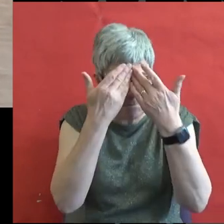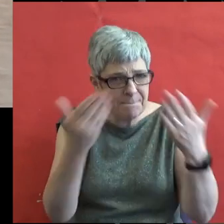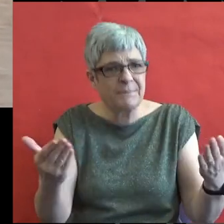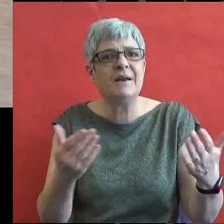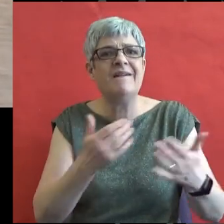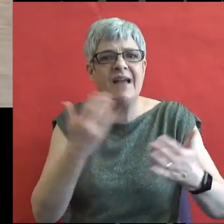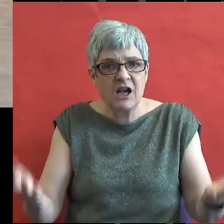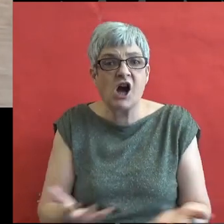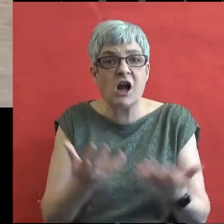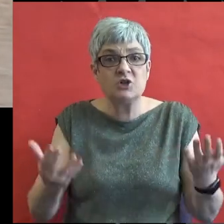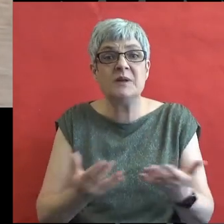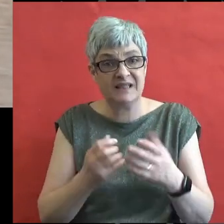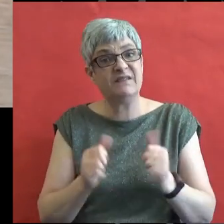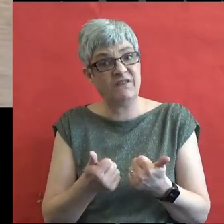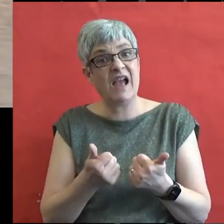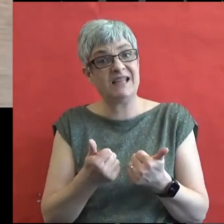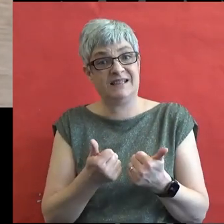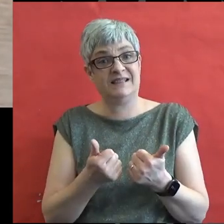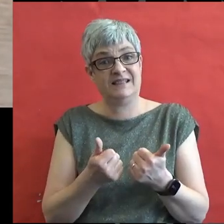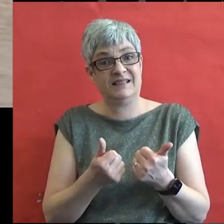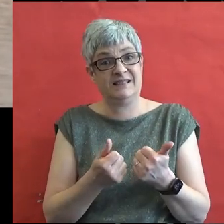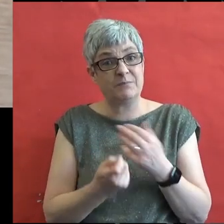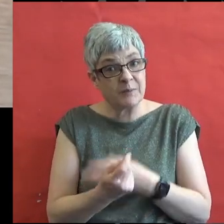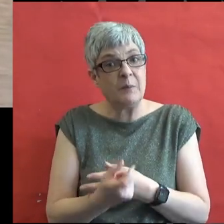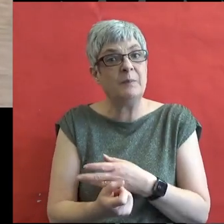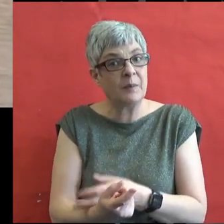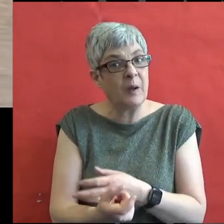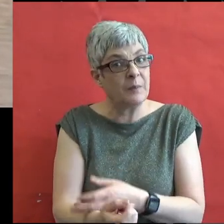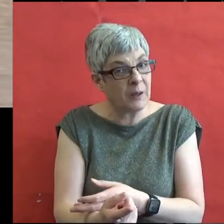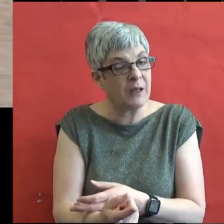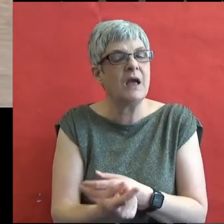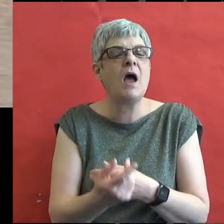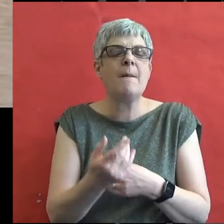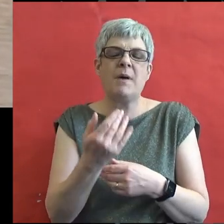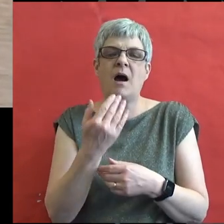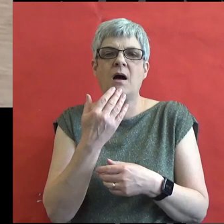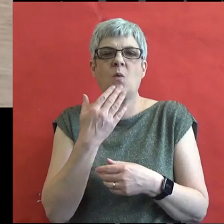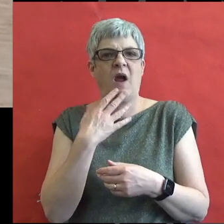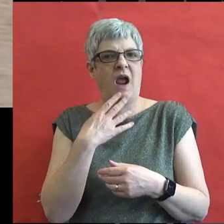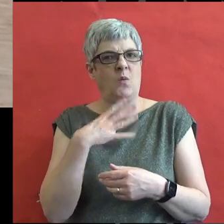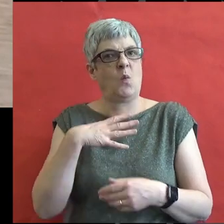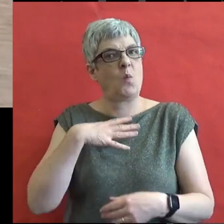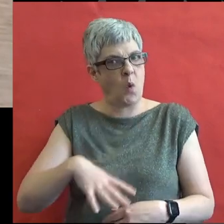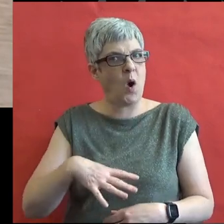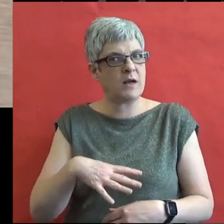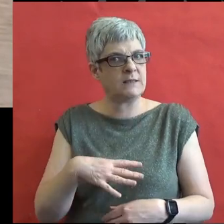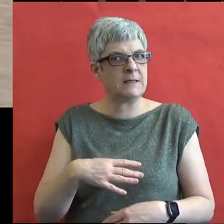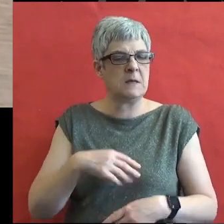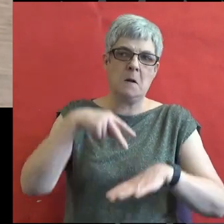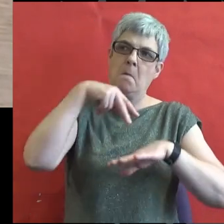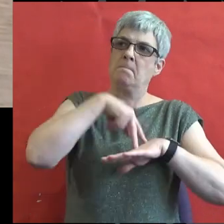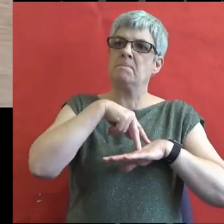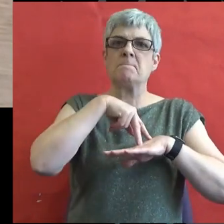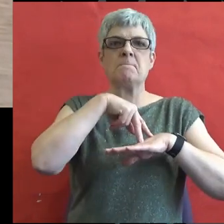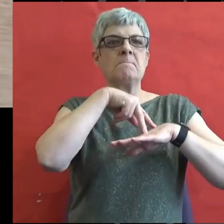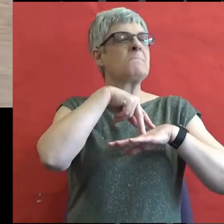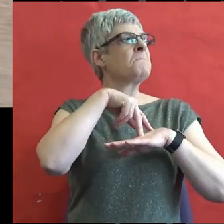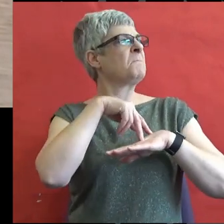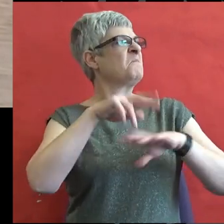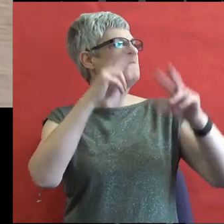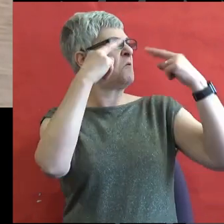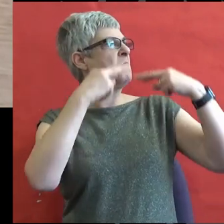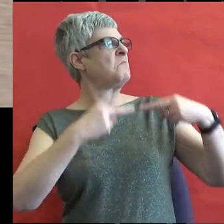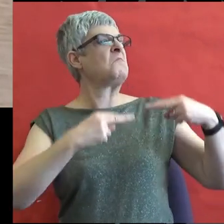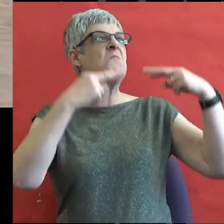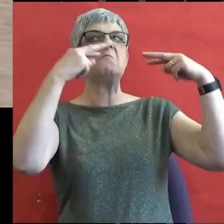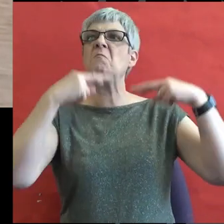is fine now and again. But when we want to be put on a pedestal and stay there for all to